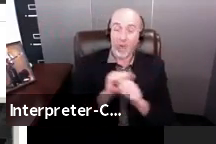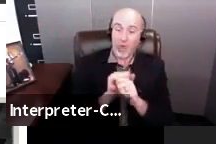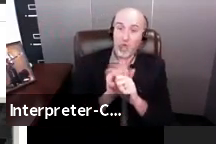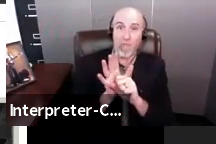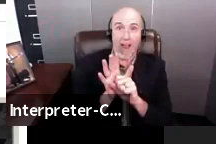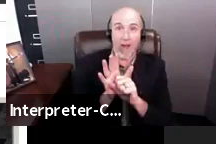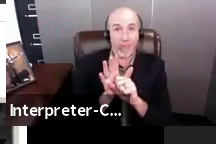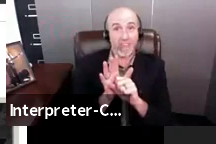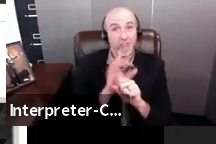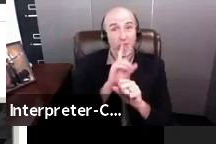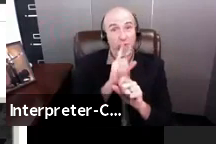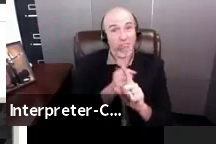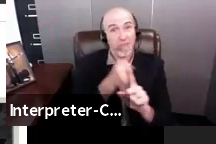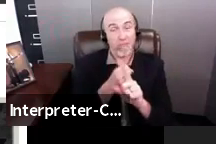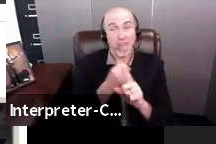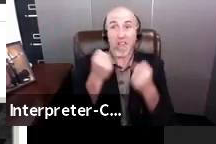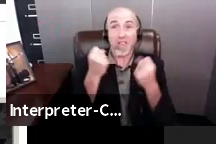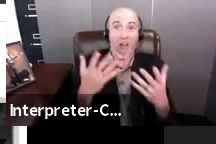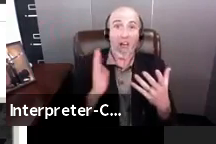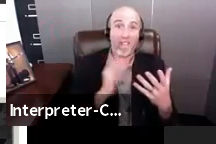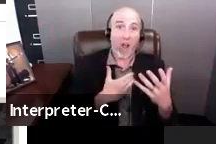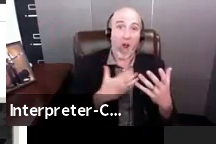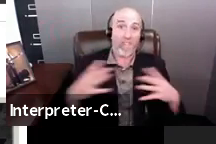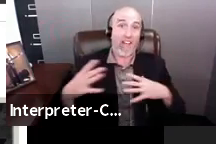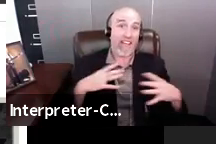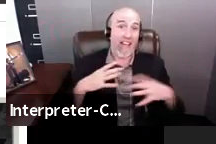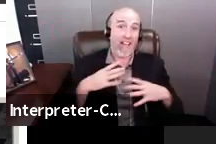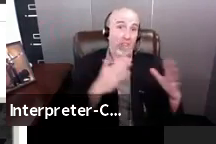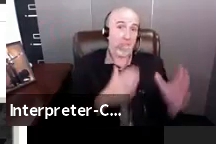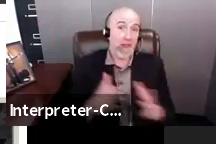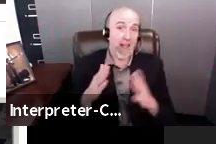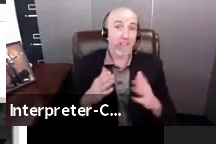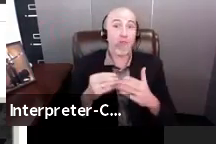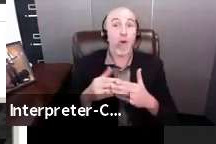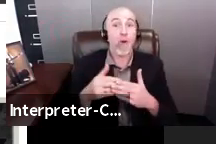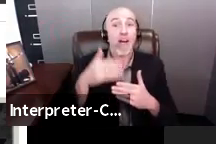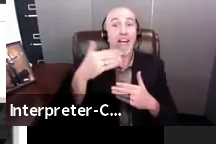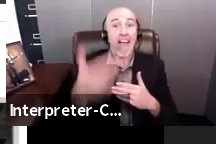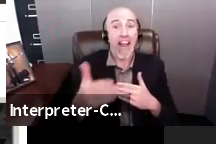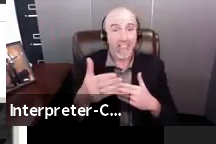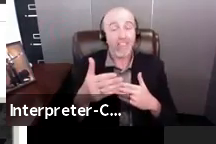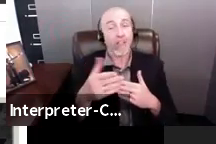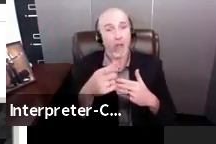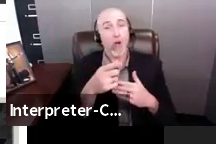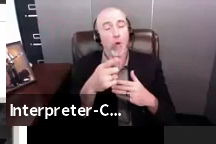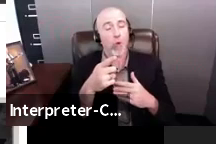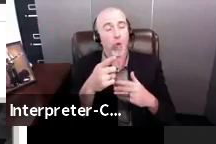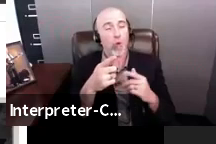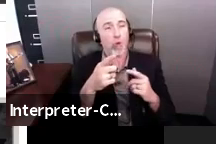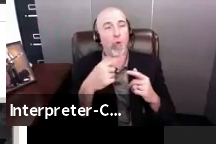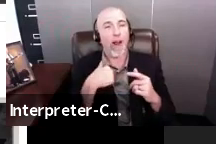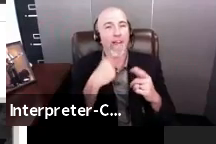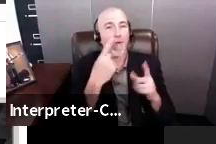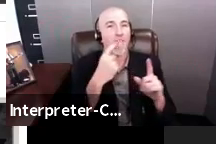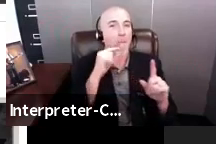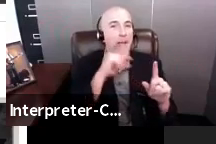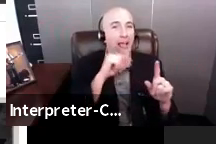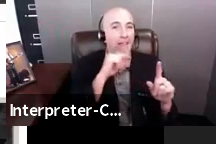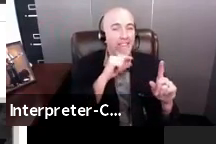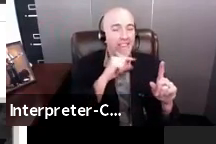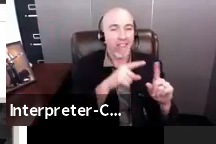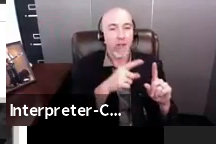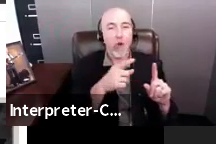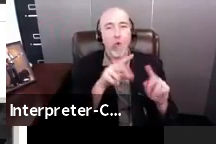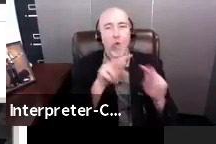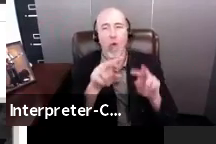has affected a lot of our vacation plans. And coming up next, we're going to hear from Galveston. Although many of us have had a staycation, watching this